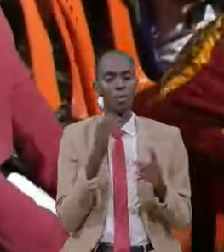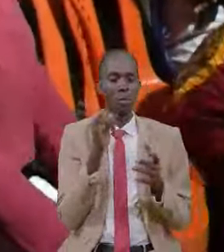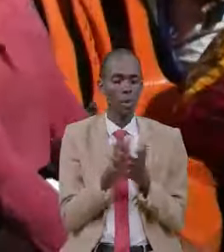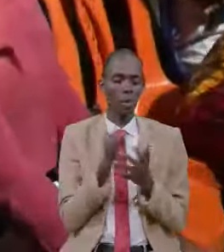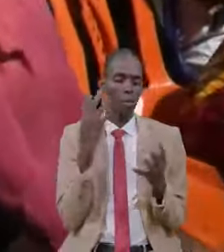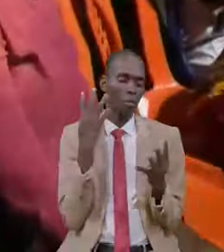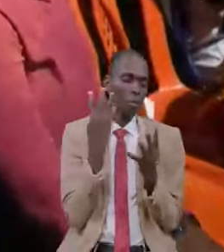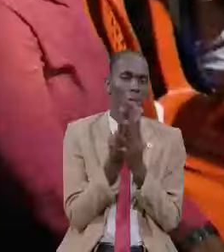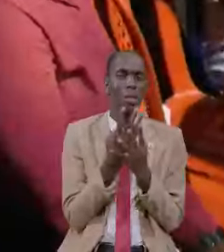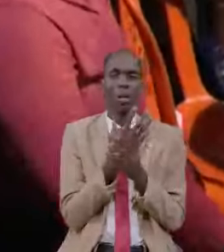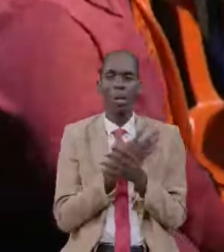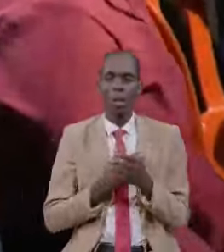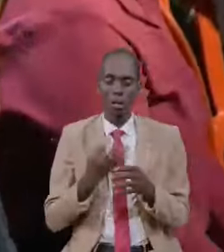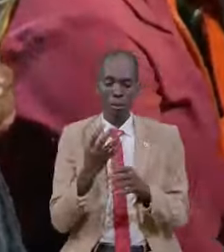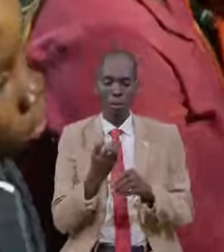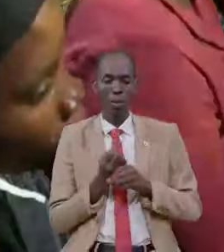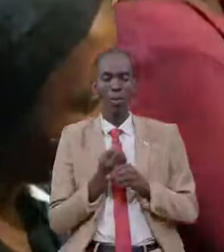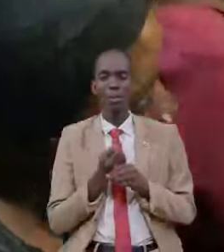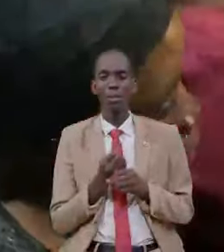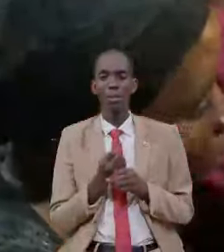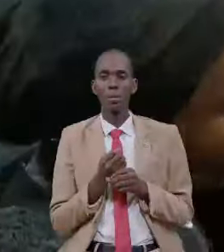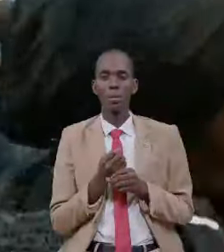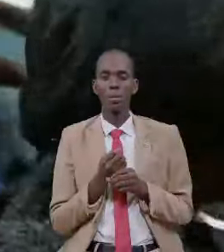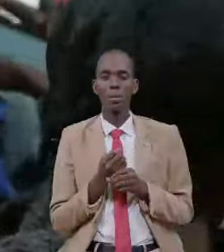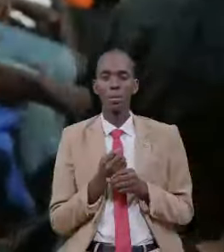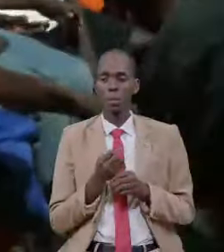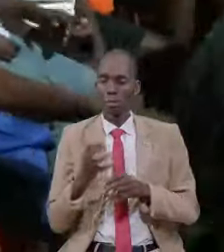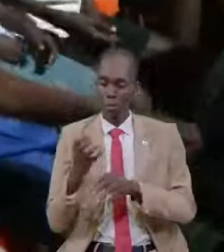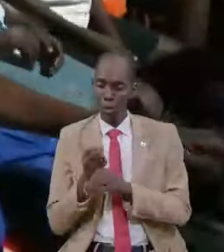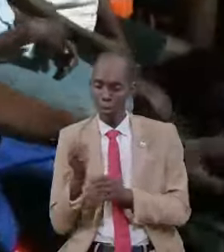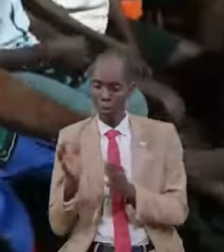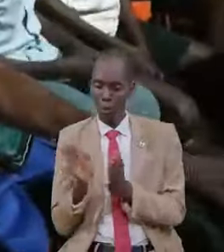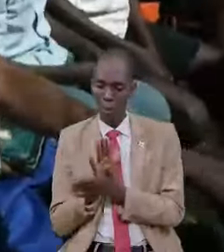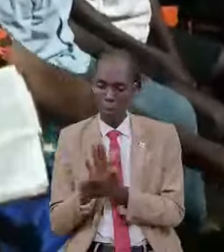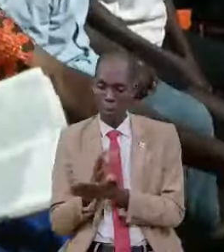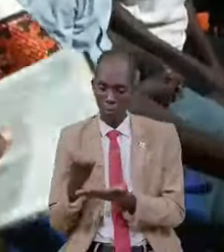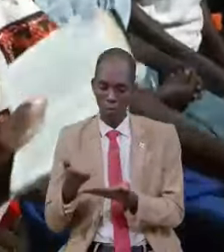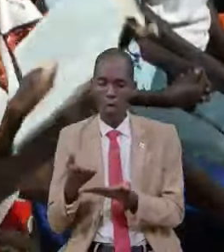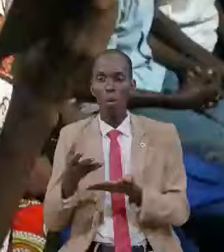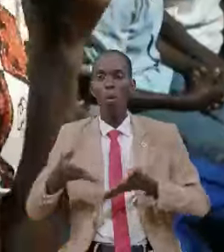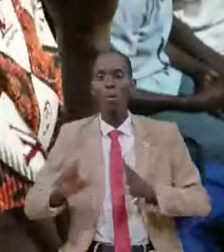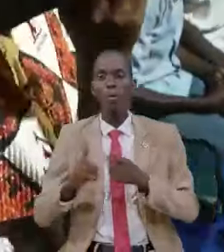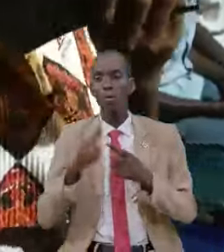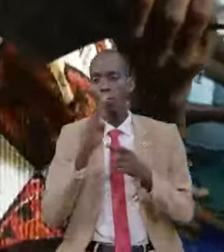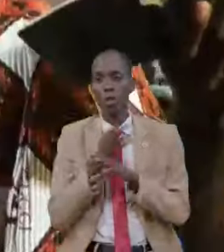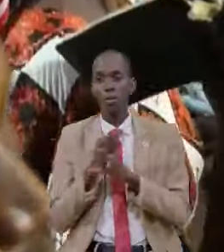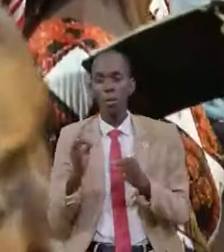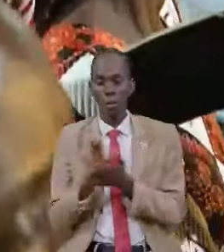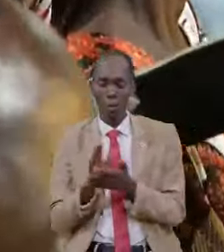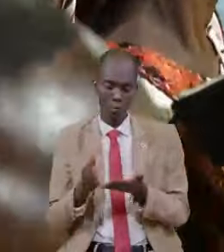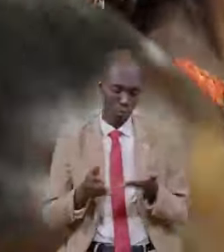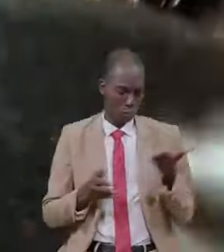and they go to the prison and they say, friend, you're free. Look at paper. You're